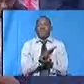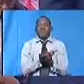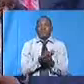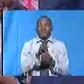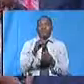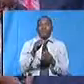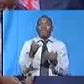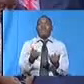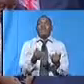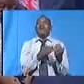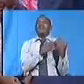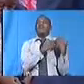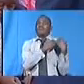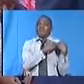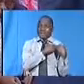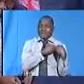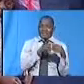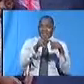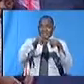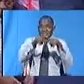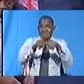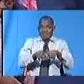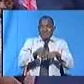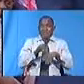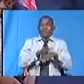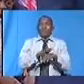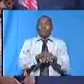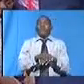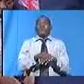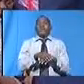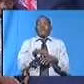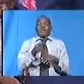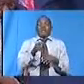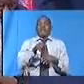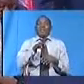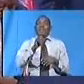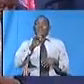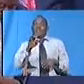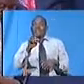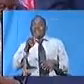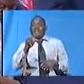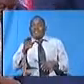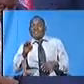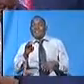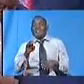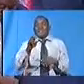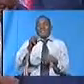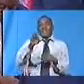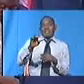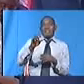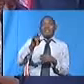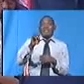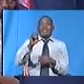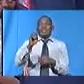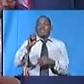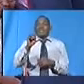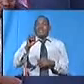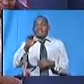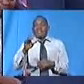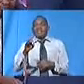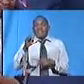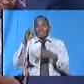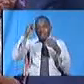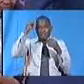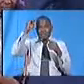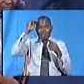the burden now shifts to the respondents to rebut. So those pink sheets then become the